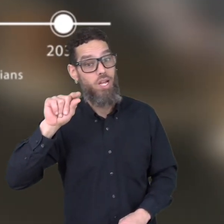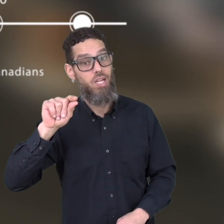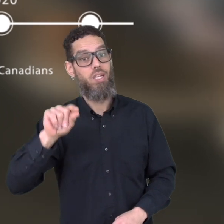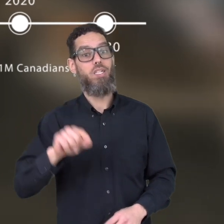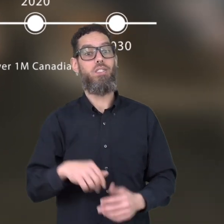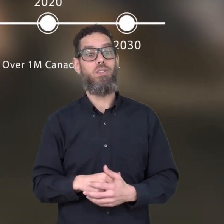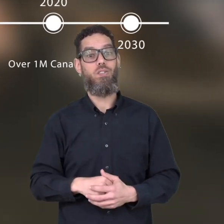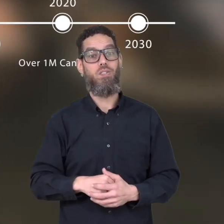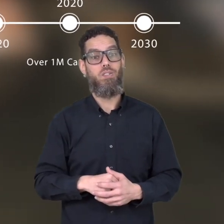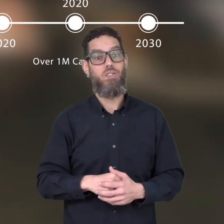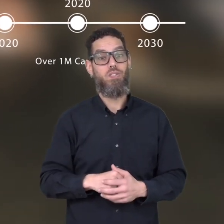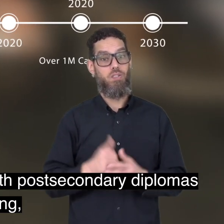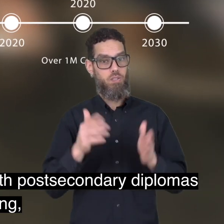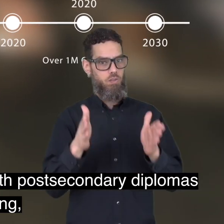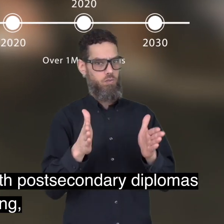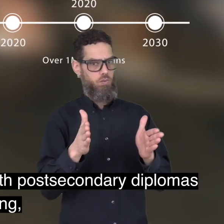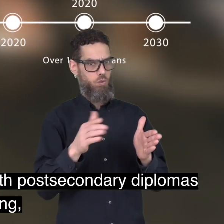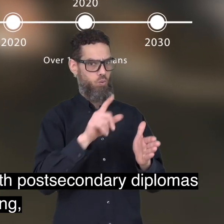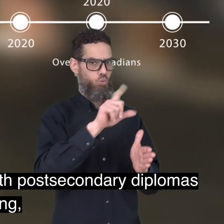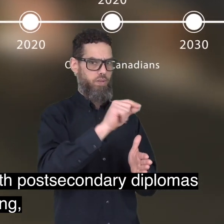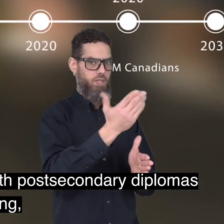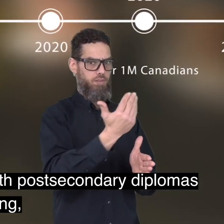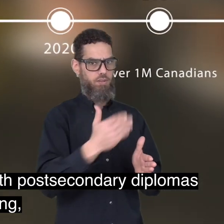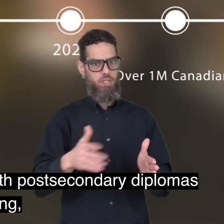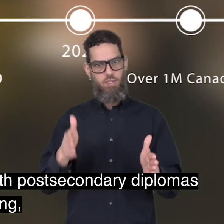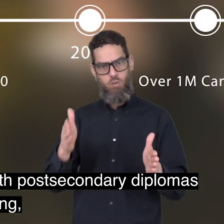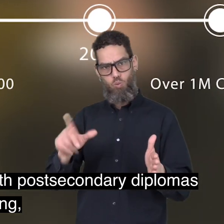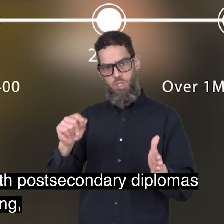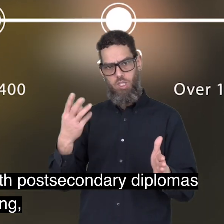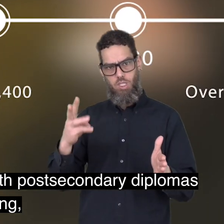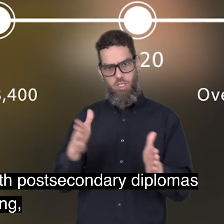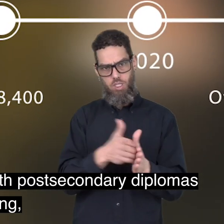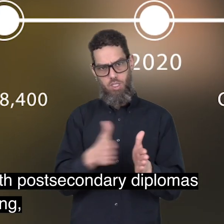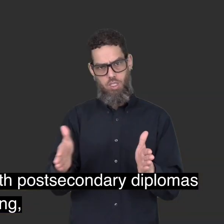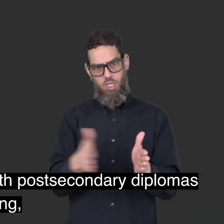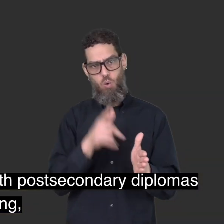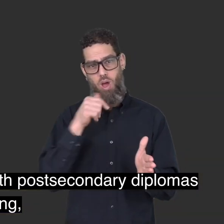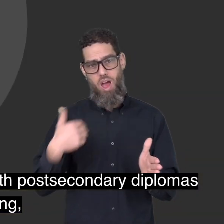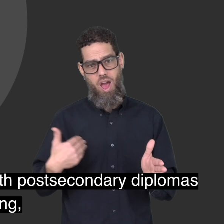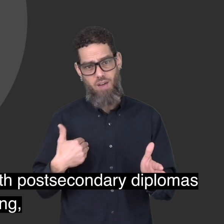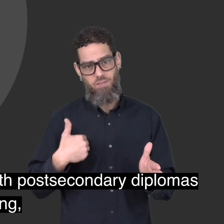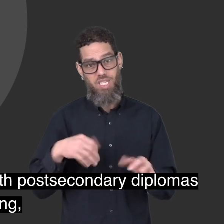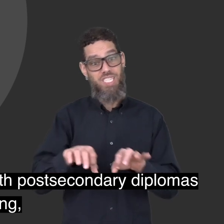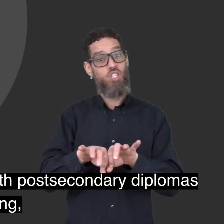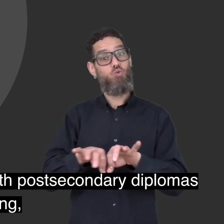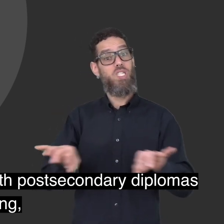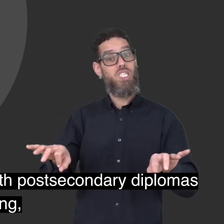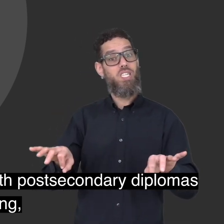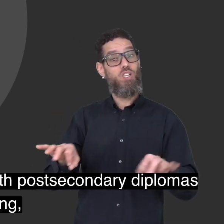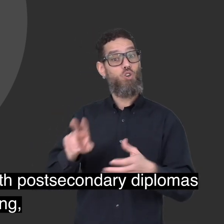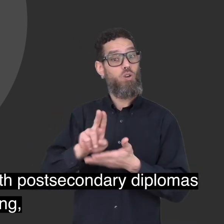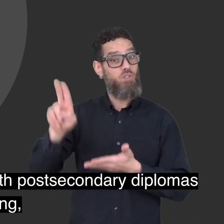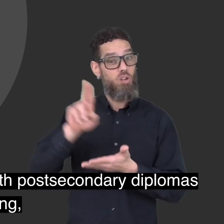1,130,800 in 2020. In the years 2015 to 2016, it was found that 18% of those